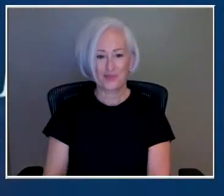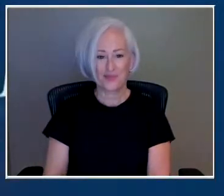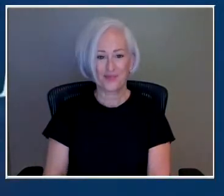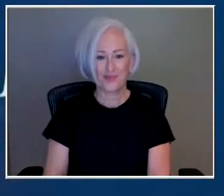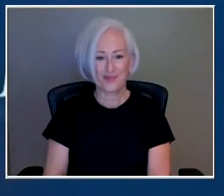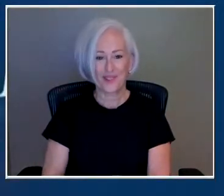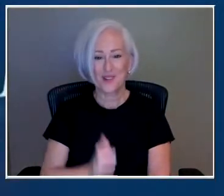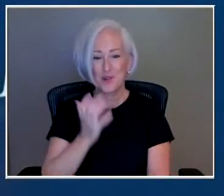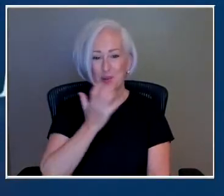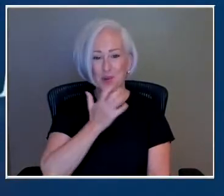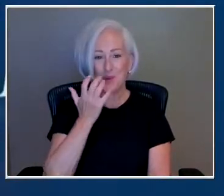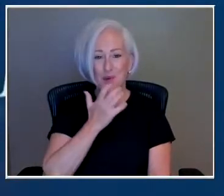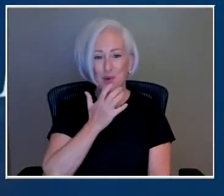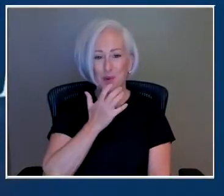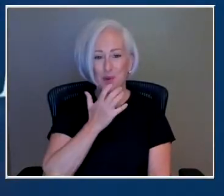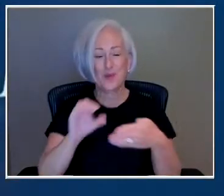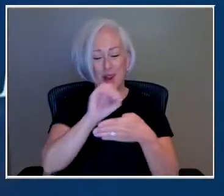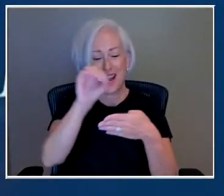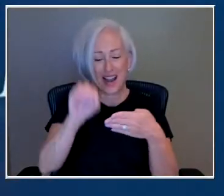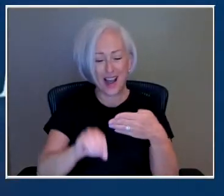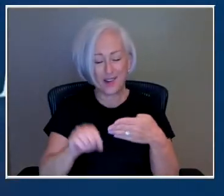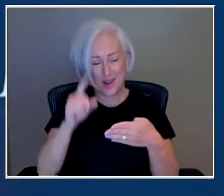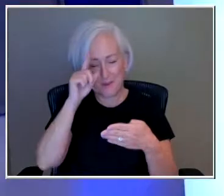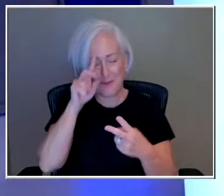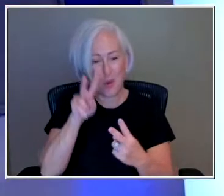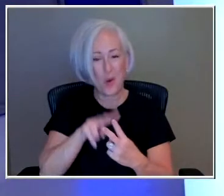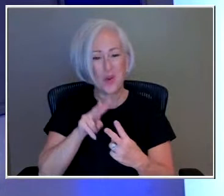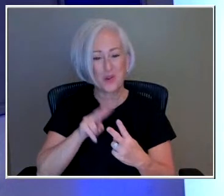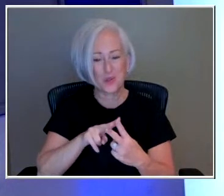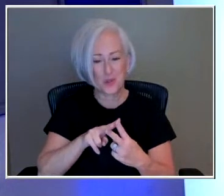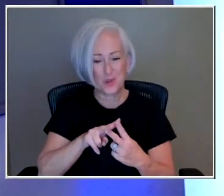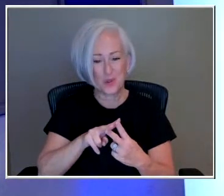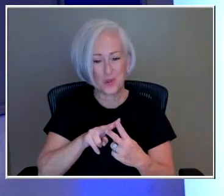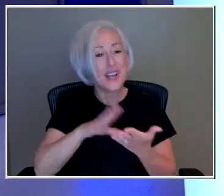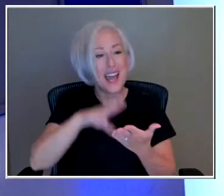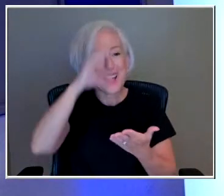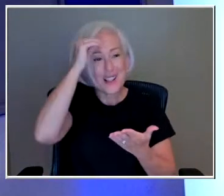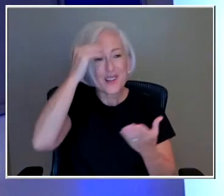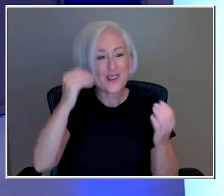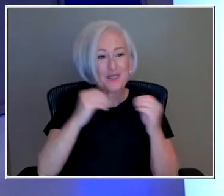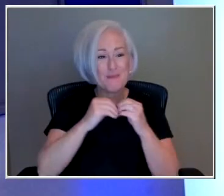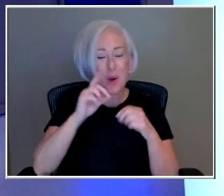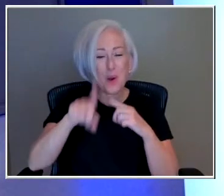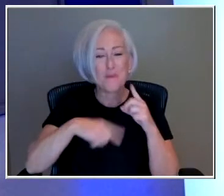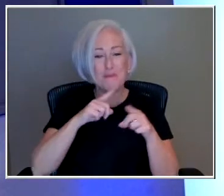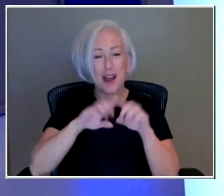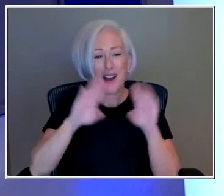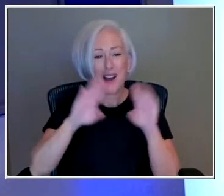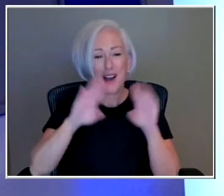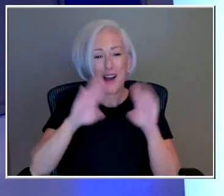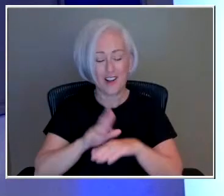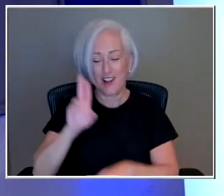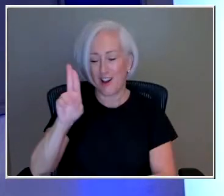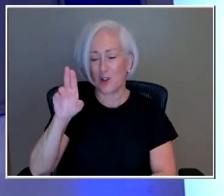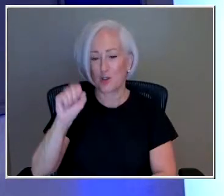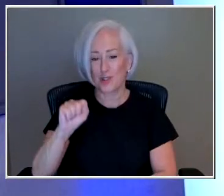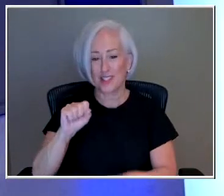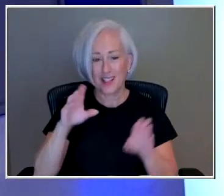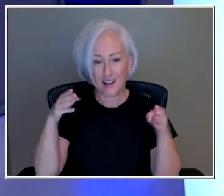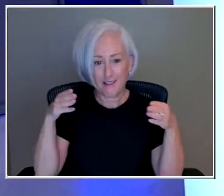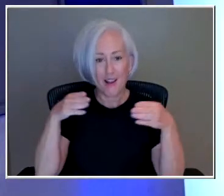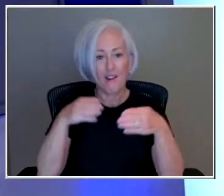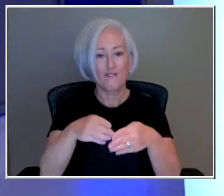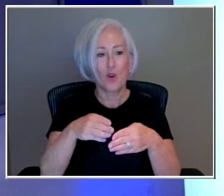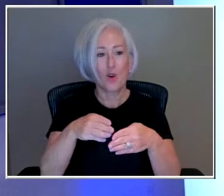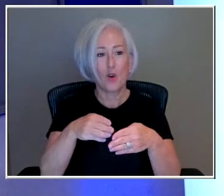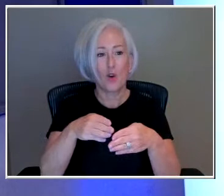What a great outcome for father and son. Today we are learning more about that focused ultrasound technique from Stan and Alan's neurosurgeon, Dr. Jennifer